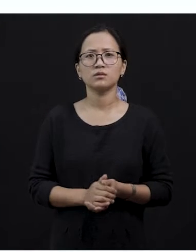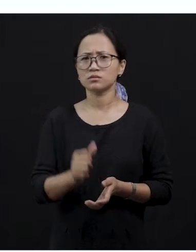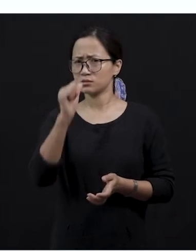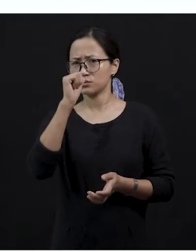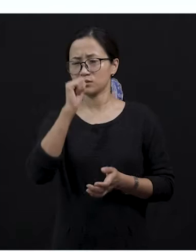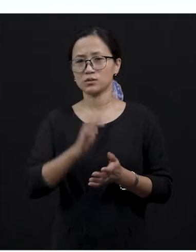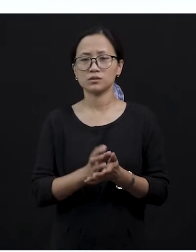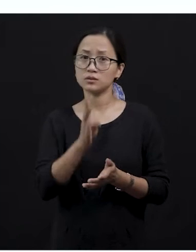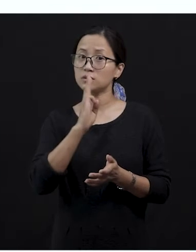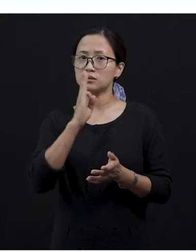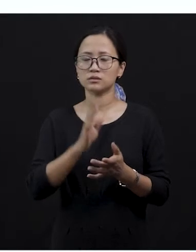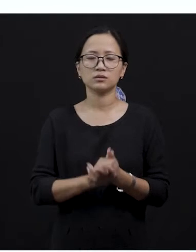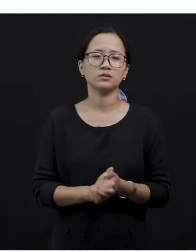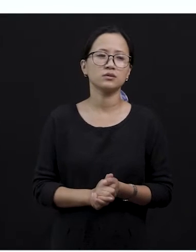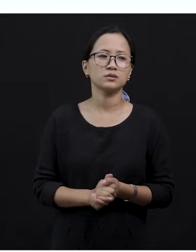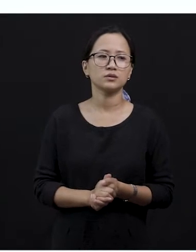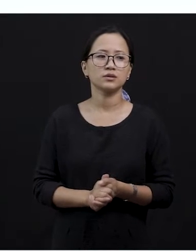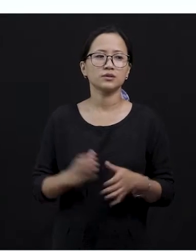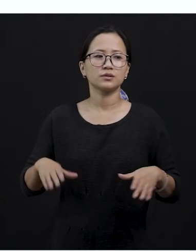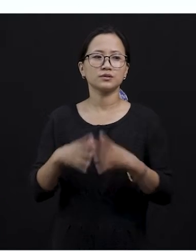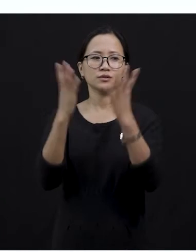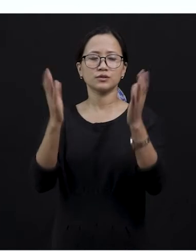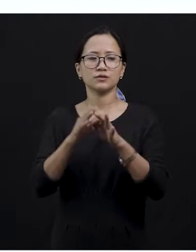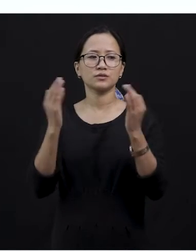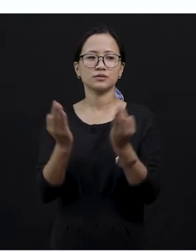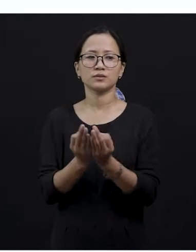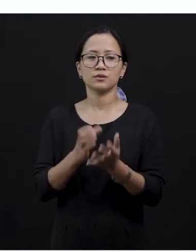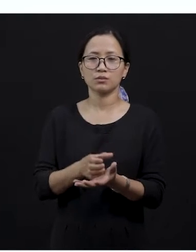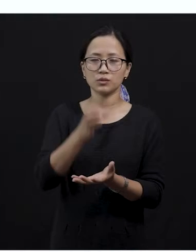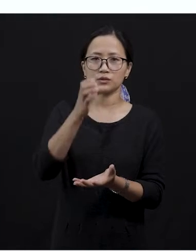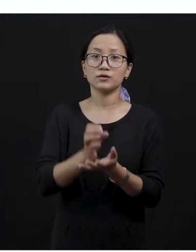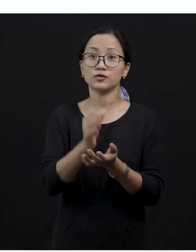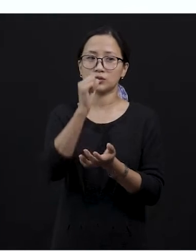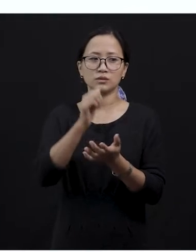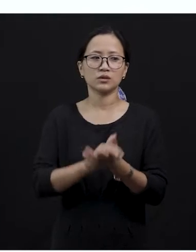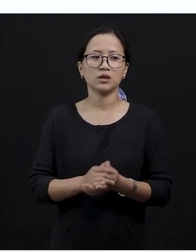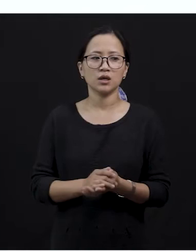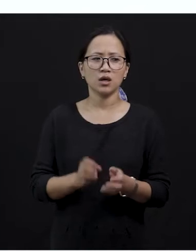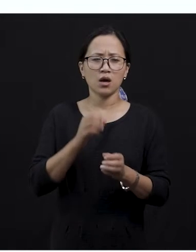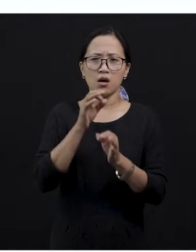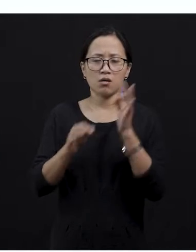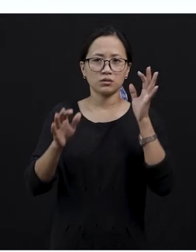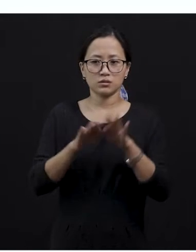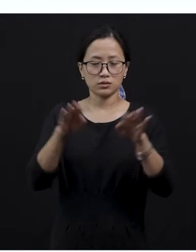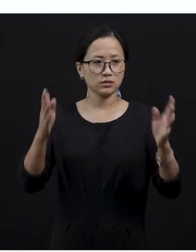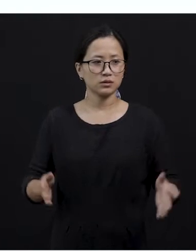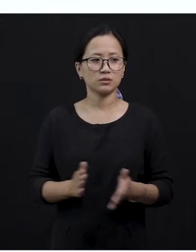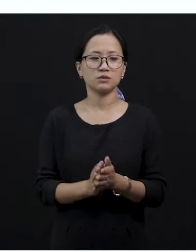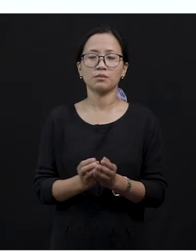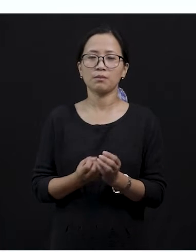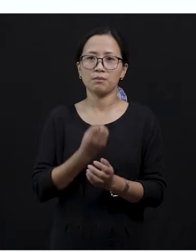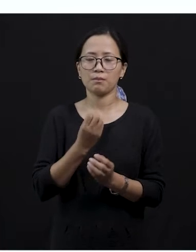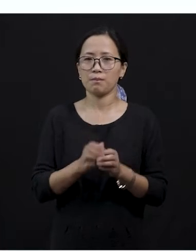is water only, isn't it? So river, trees, family of 4, bottle of juice, dog, hot steam, balloons, and